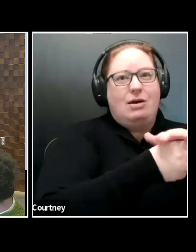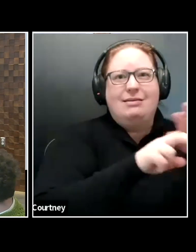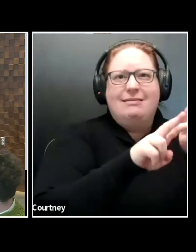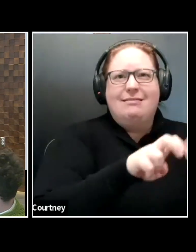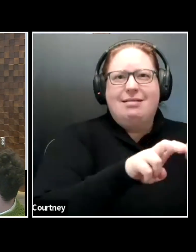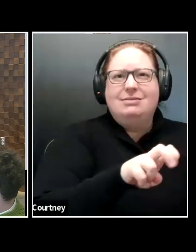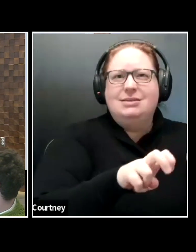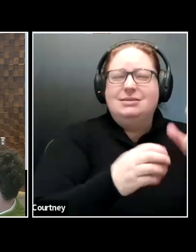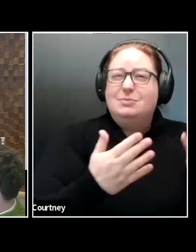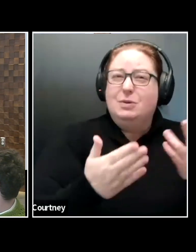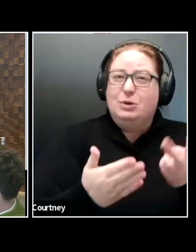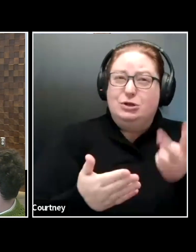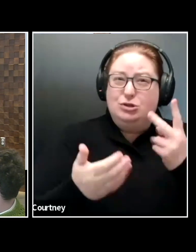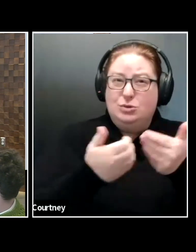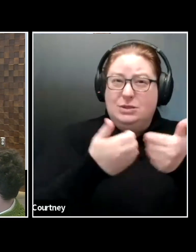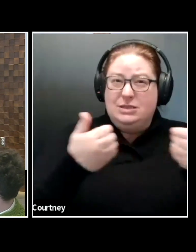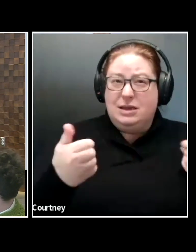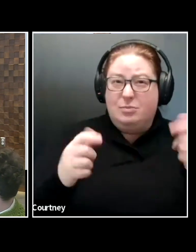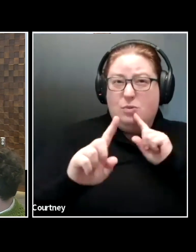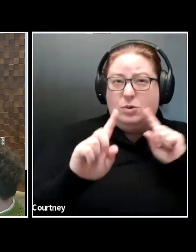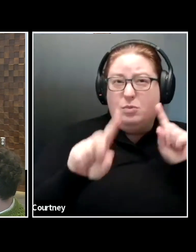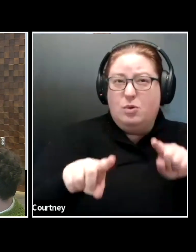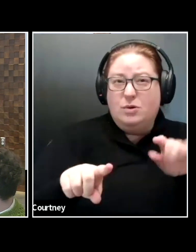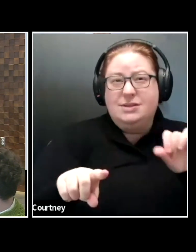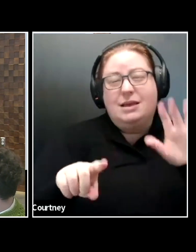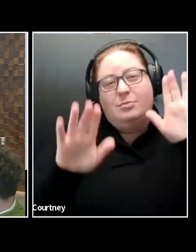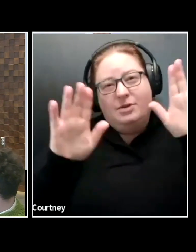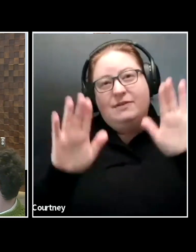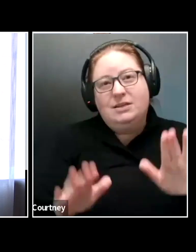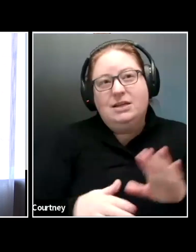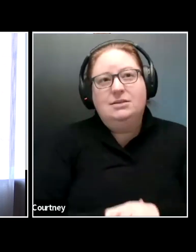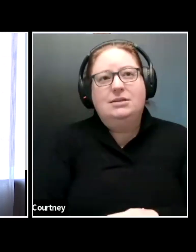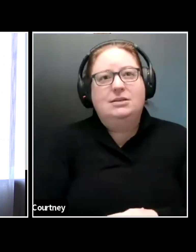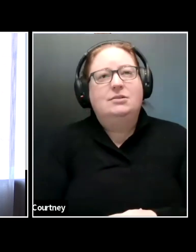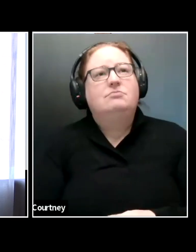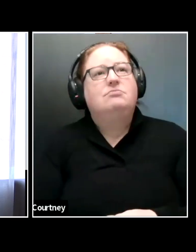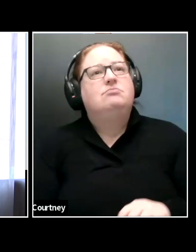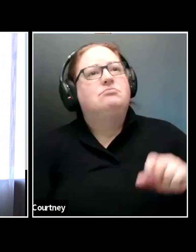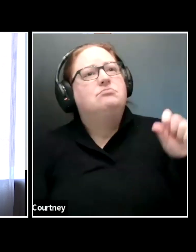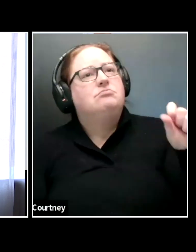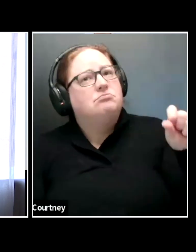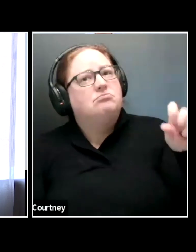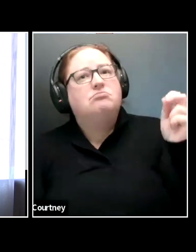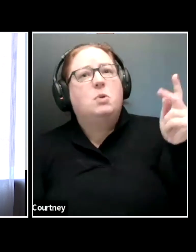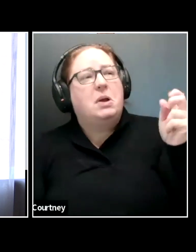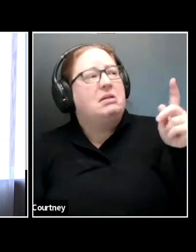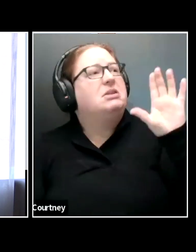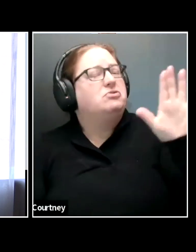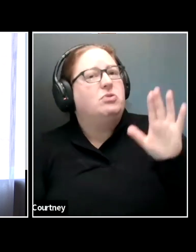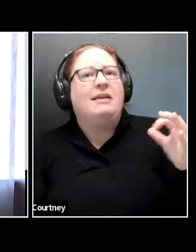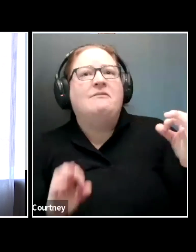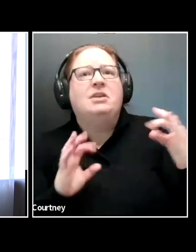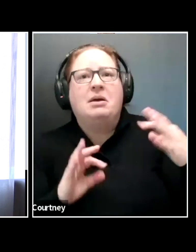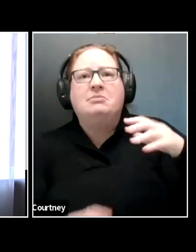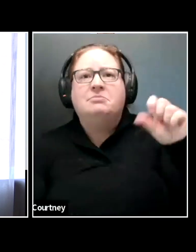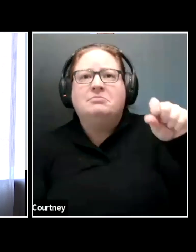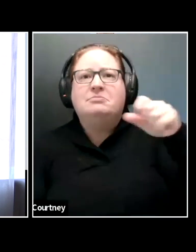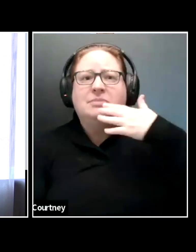separate reports, that would be fantastic, I think. Yeah. Yeah, okay, that's great feedback, yeah. Thank